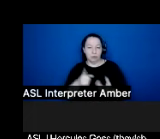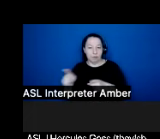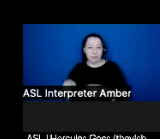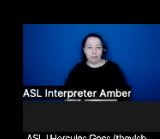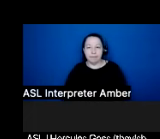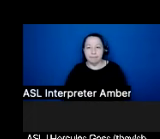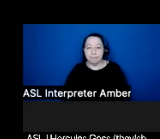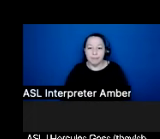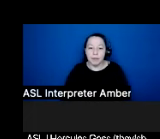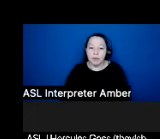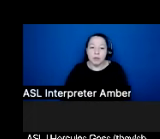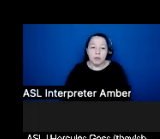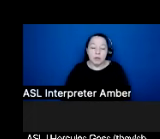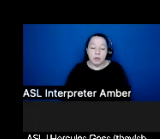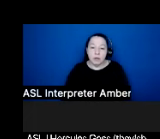Okay.